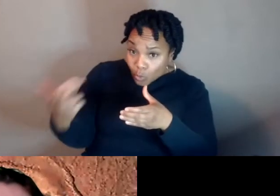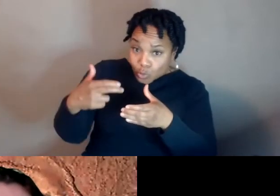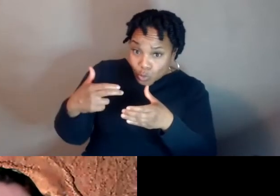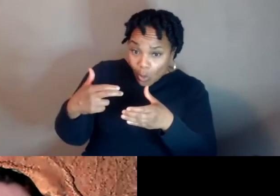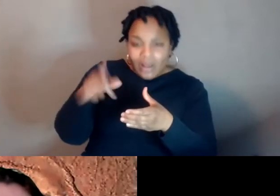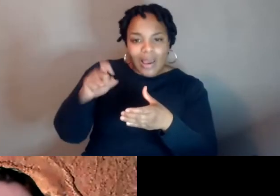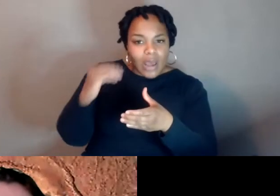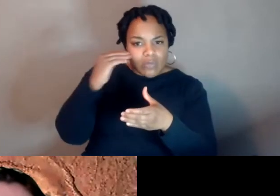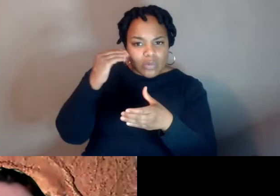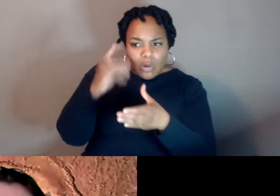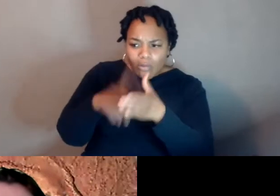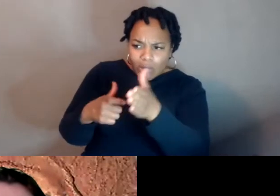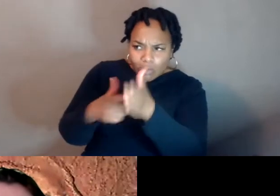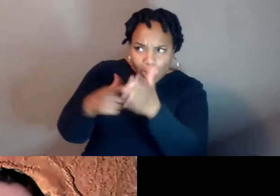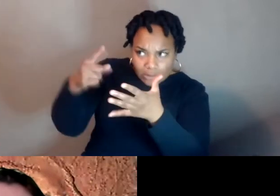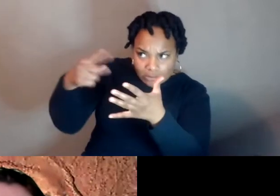your clarity